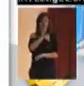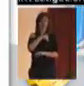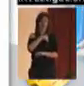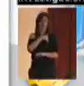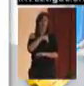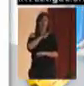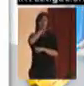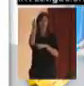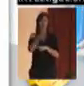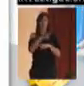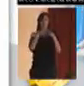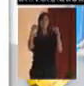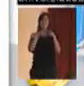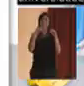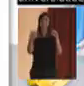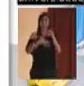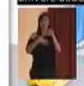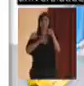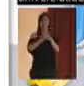other academic